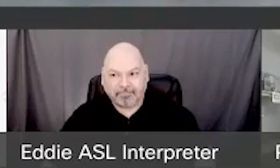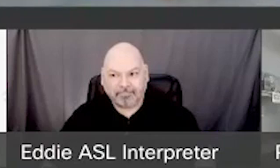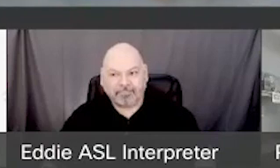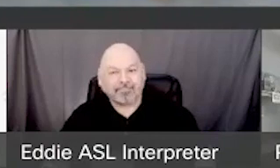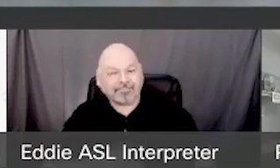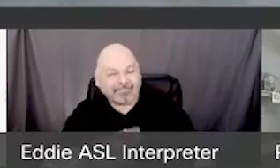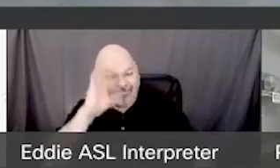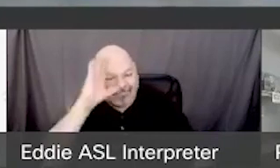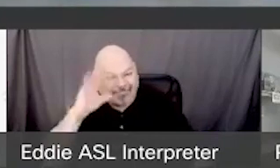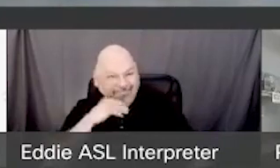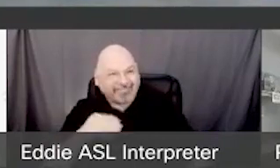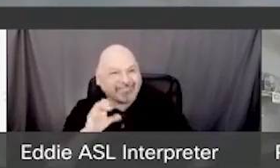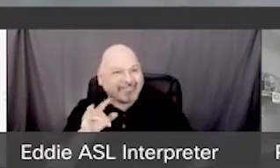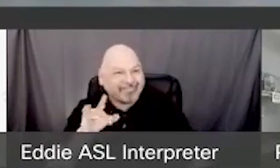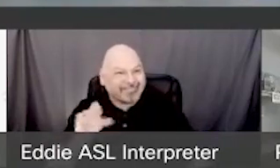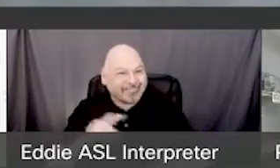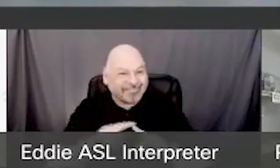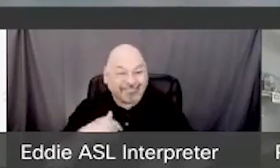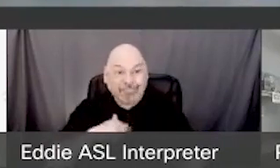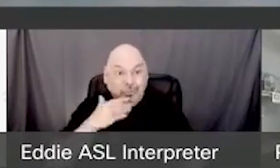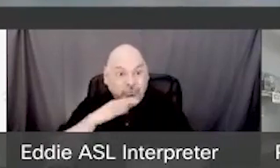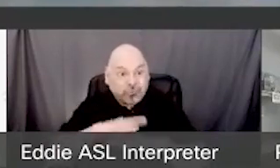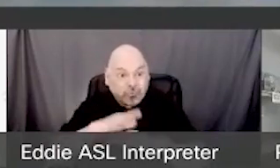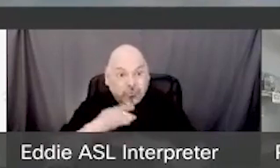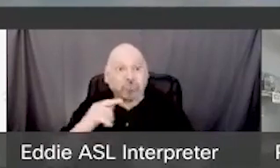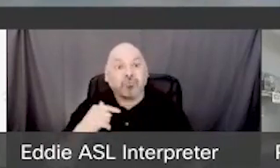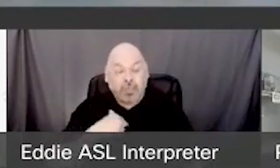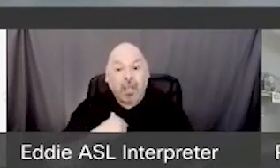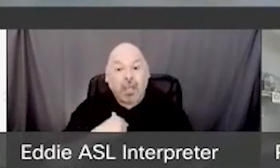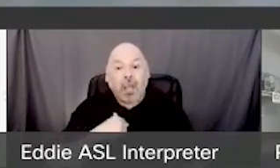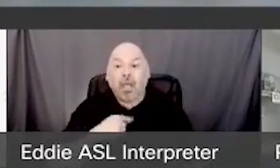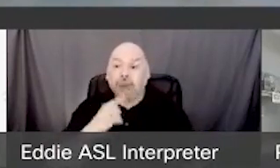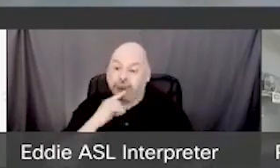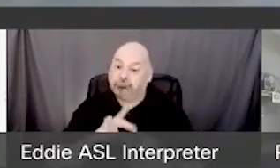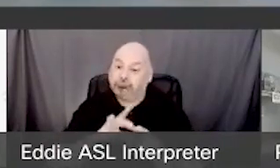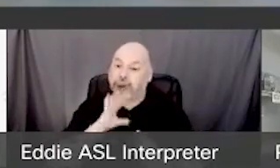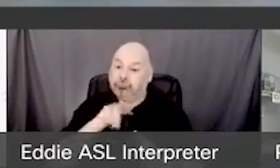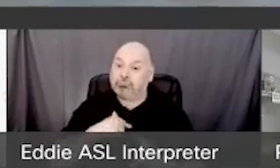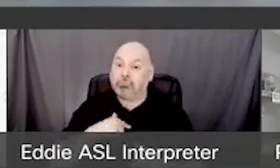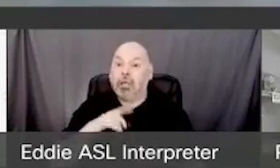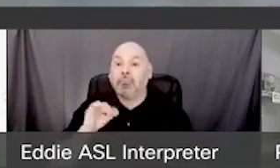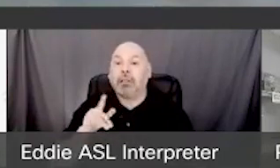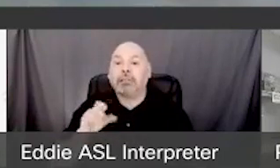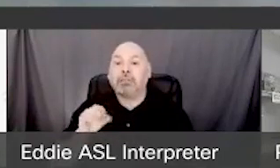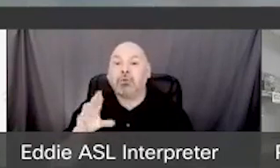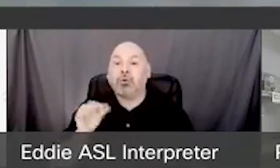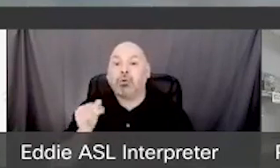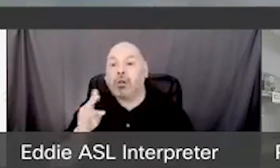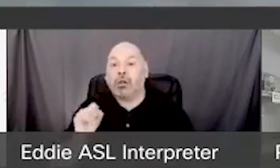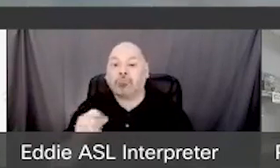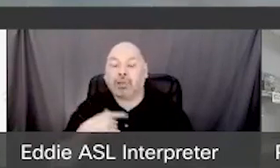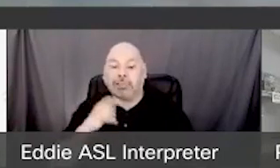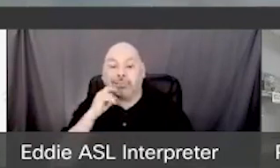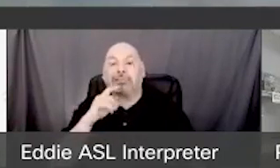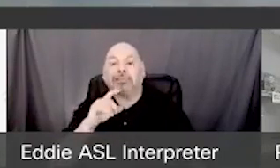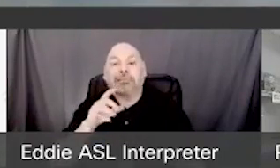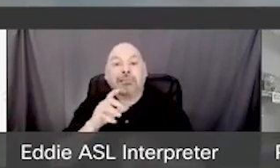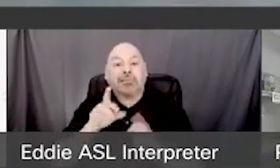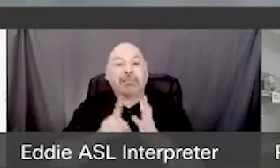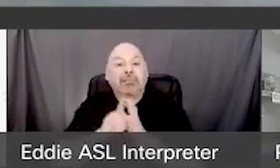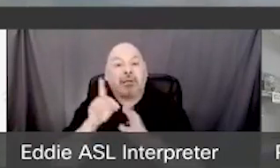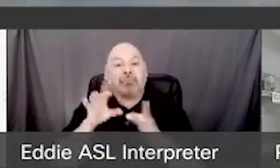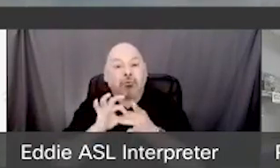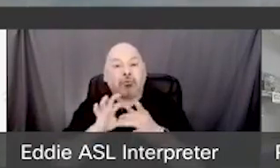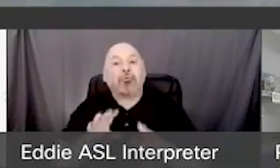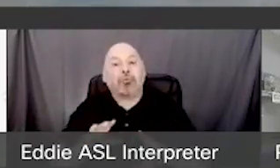Hi, thank you, Sylvia. Good afternoon. As Sylvia mentioned, I'm Alyssa Ramos, and I'm the Supplier Development Coordinator with